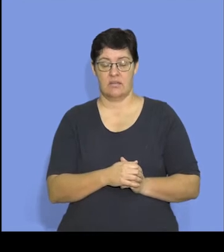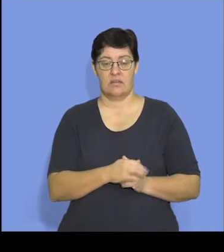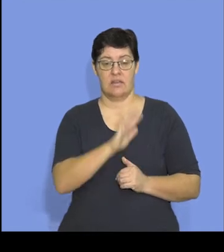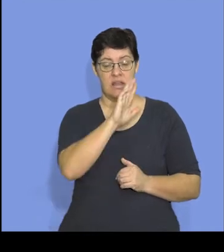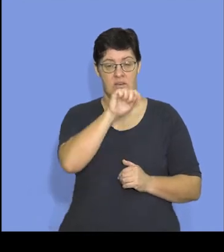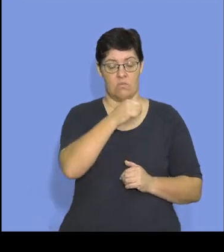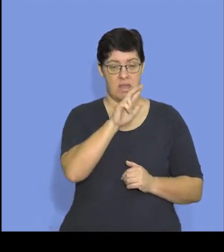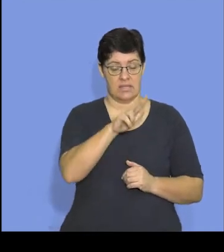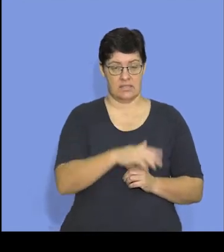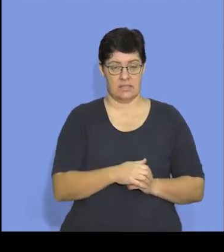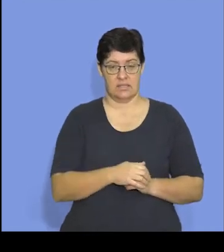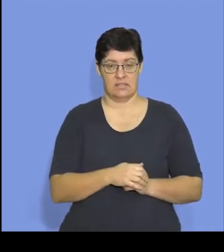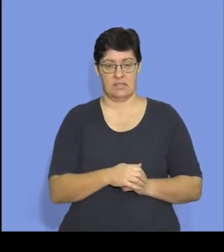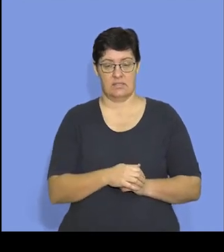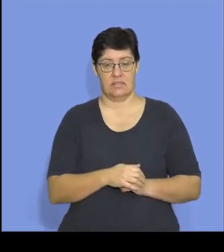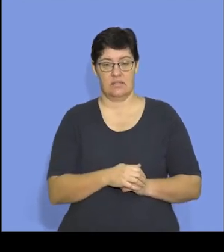9,8,